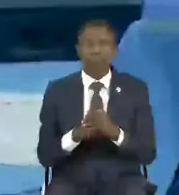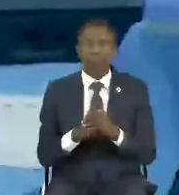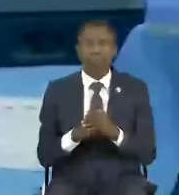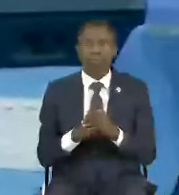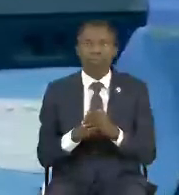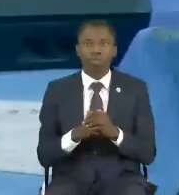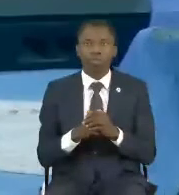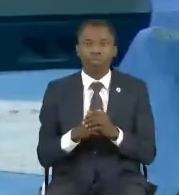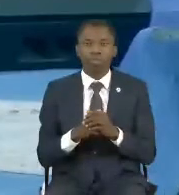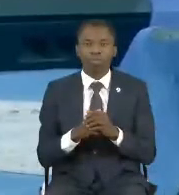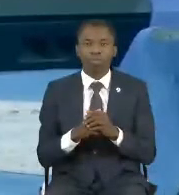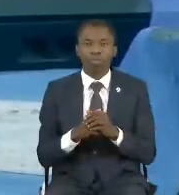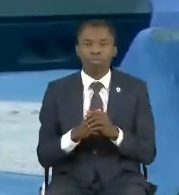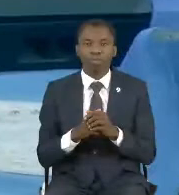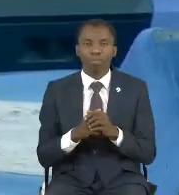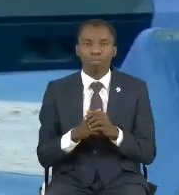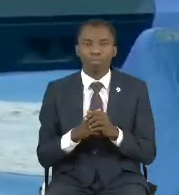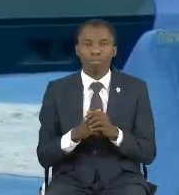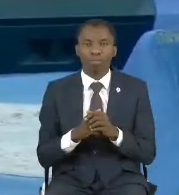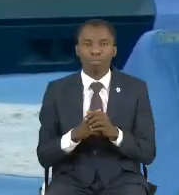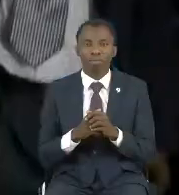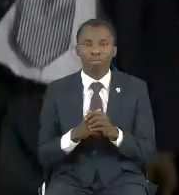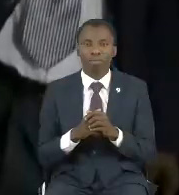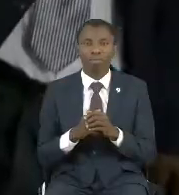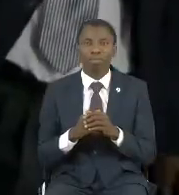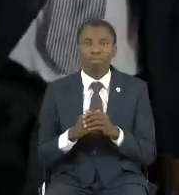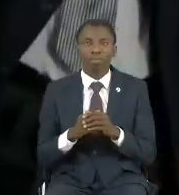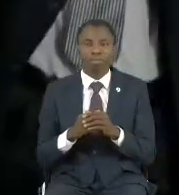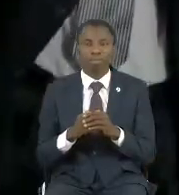Your clap has saved something in your hand.